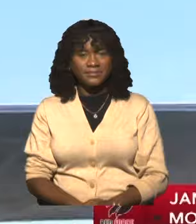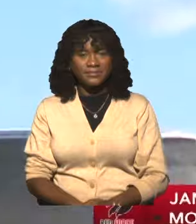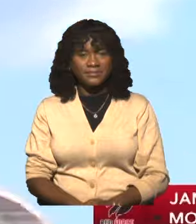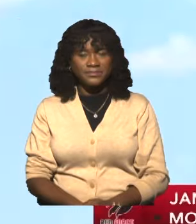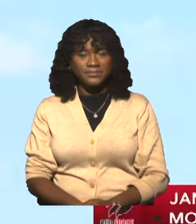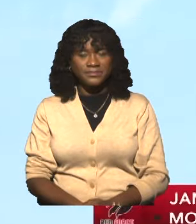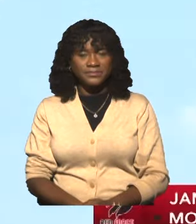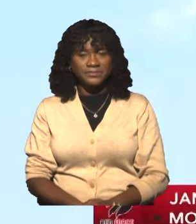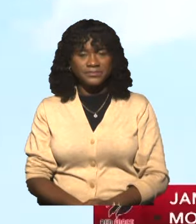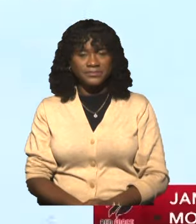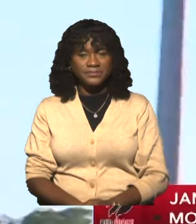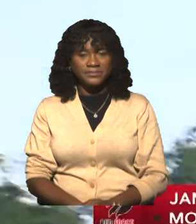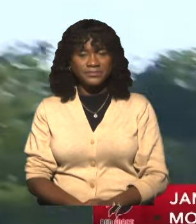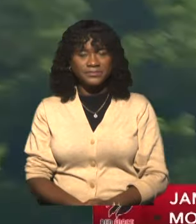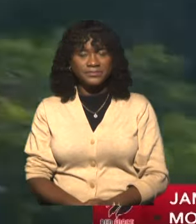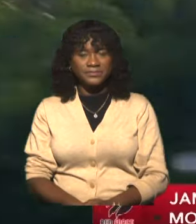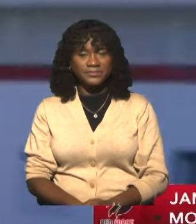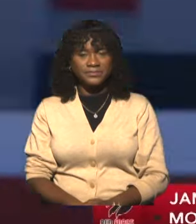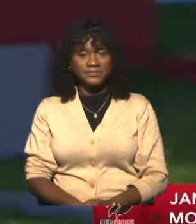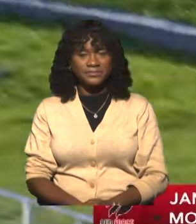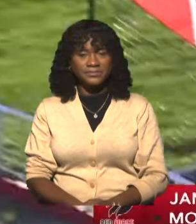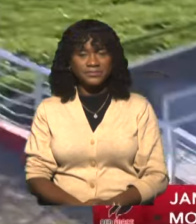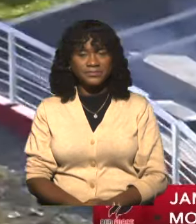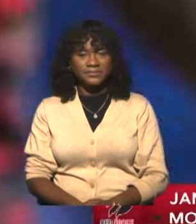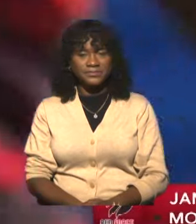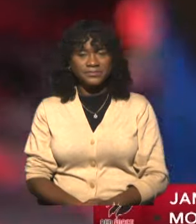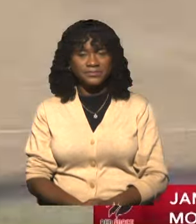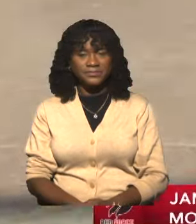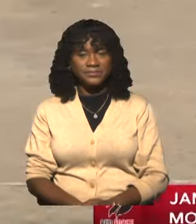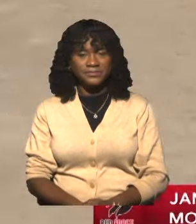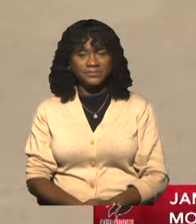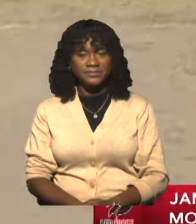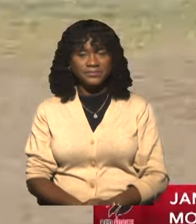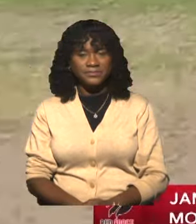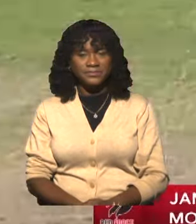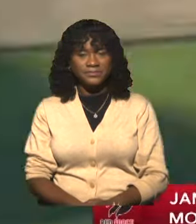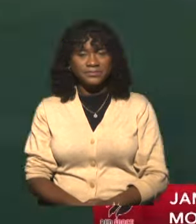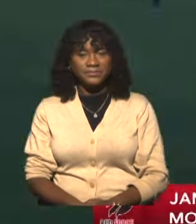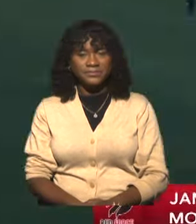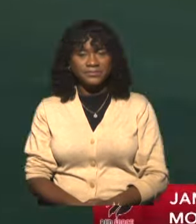And 6 more. Picked up sweetly.